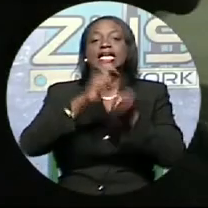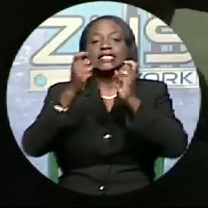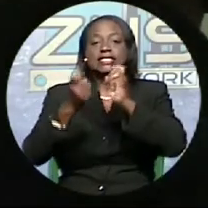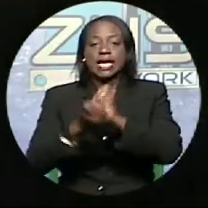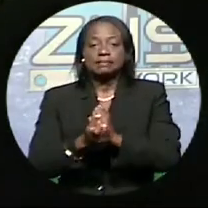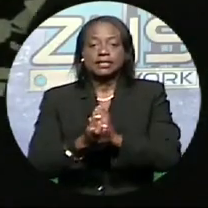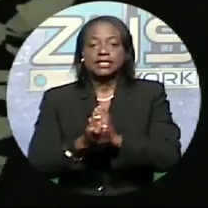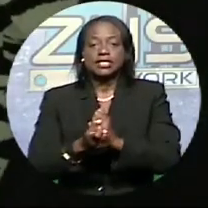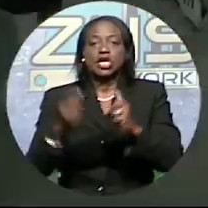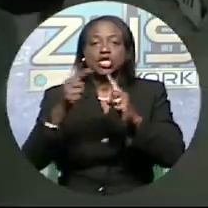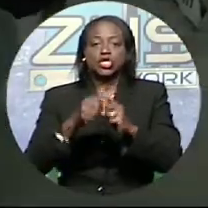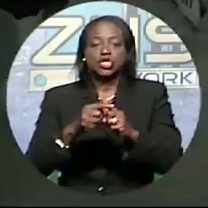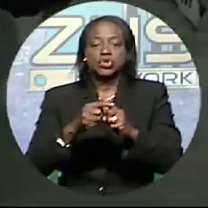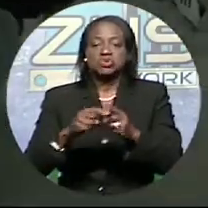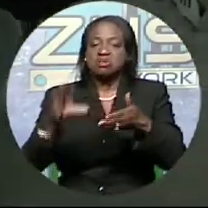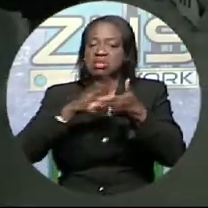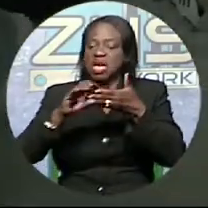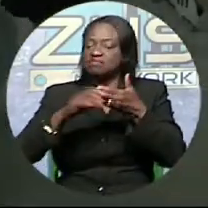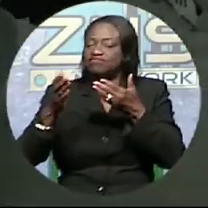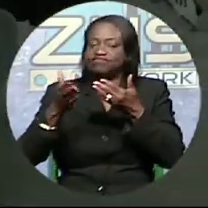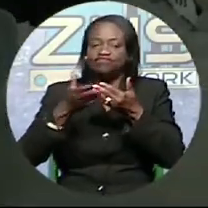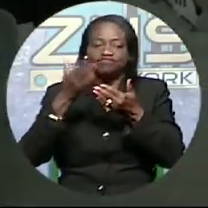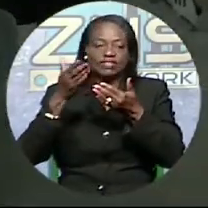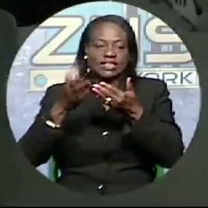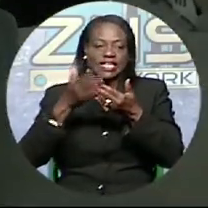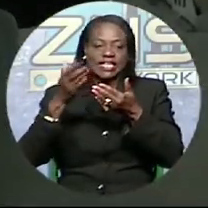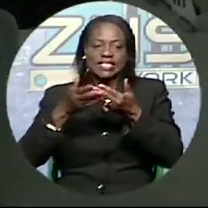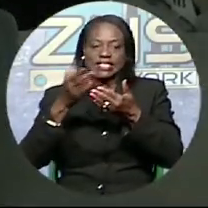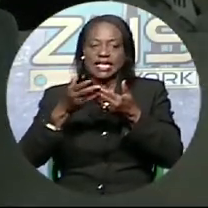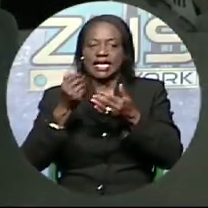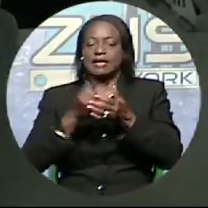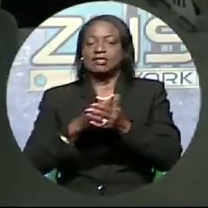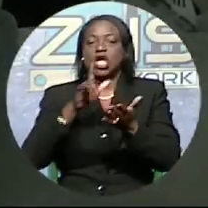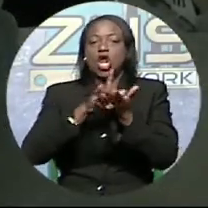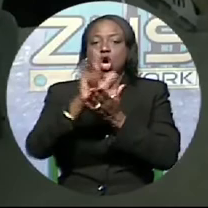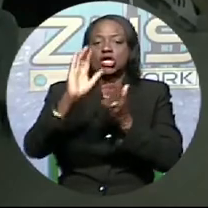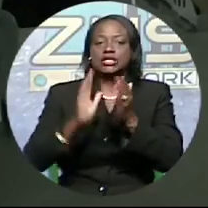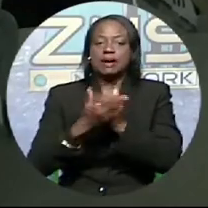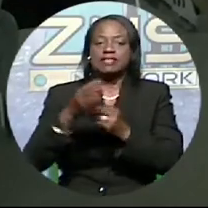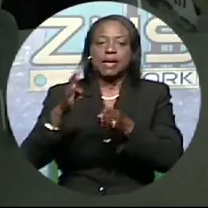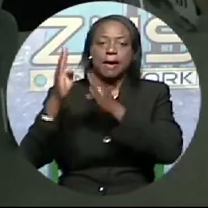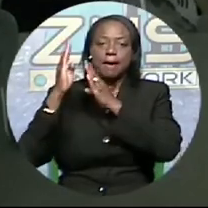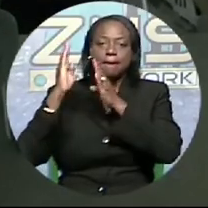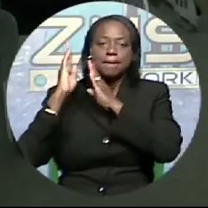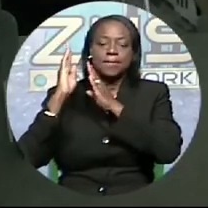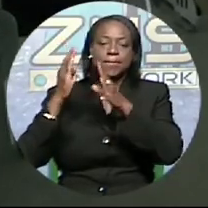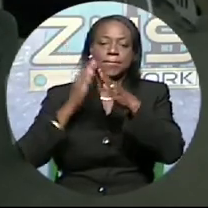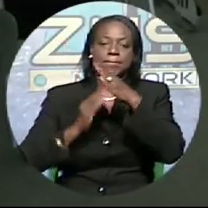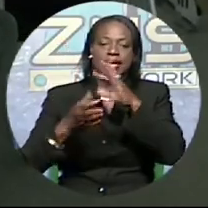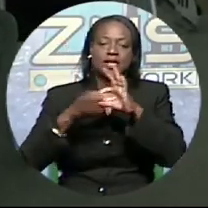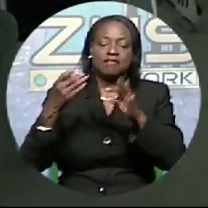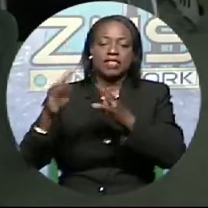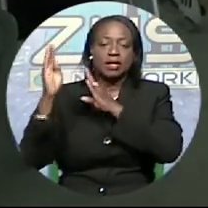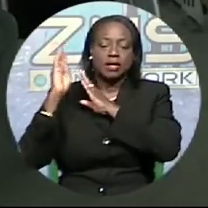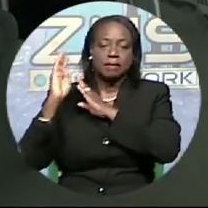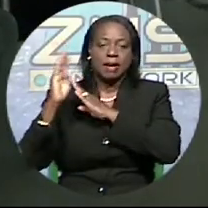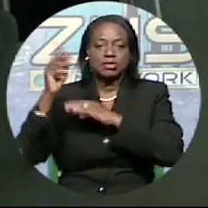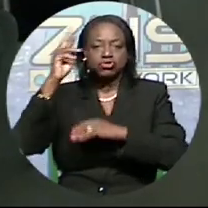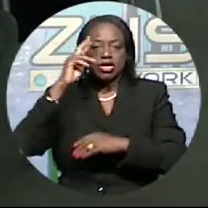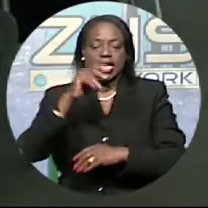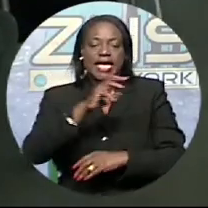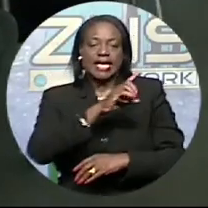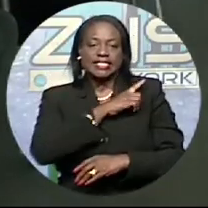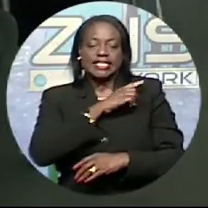launched in partnership with the Bank of the Bahamas. Acting Chief Operating Officer at BOB, Renee Davis, says the card improves efficiency in